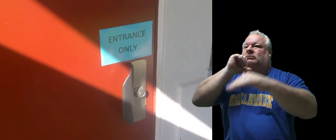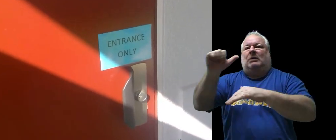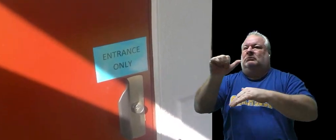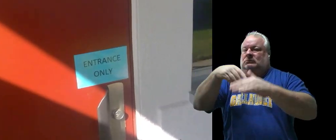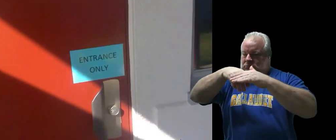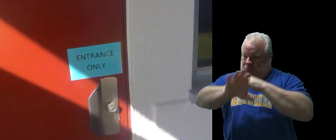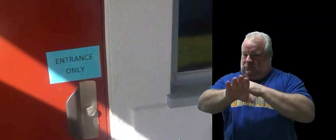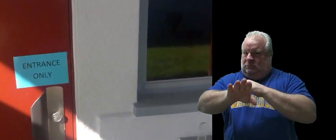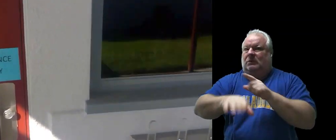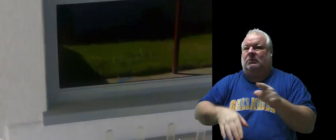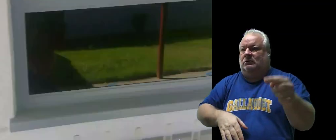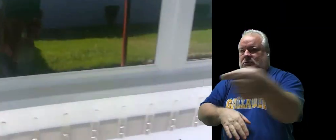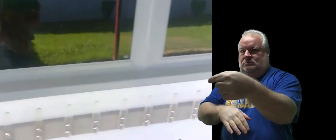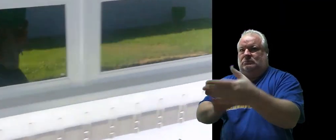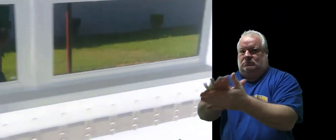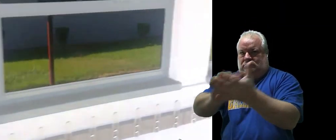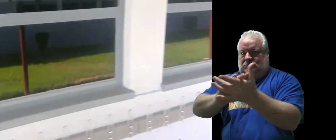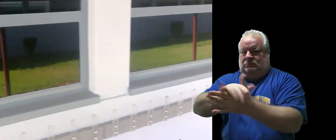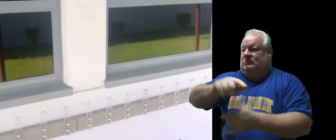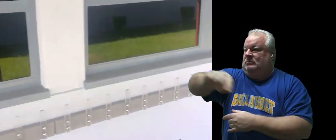door, and we have